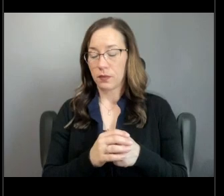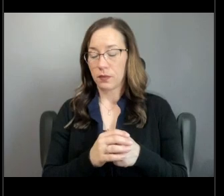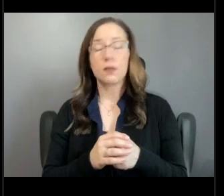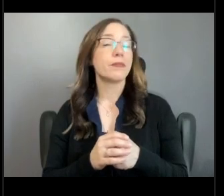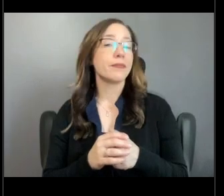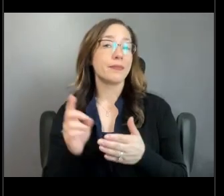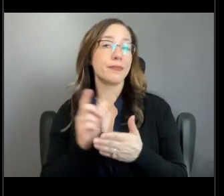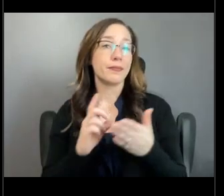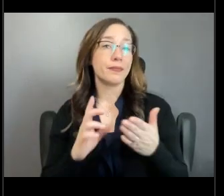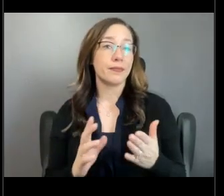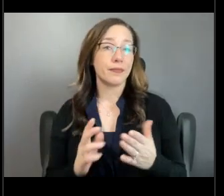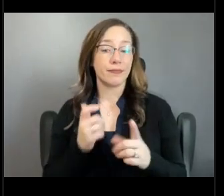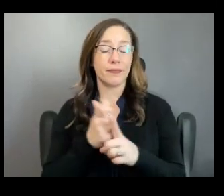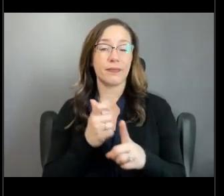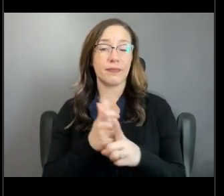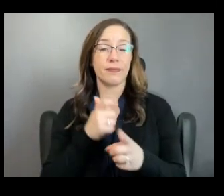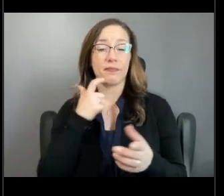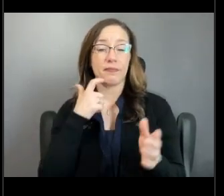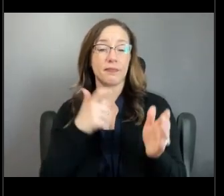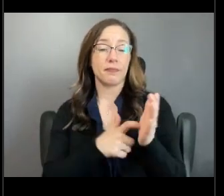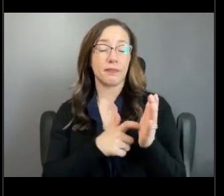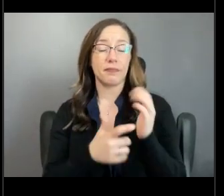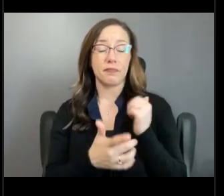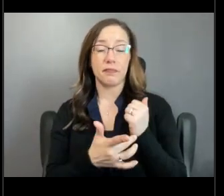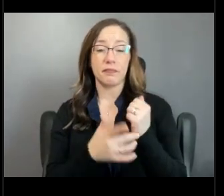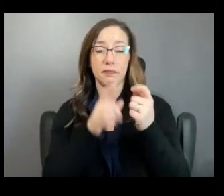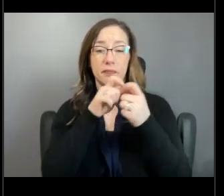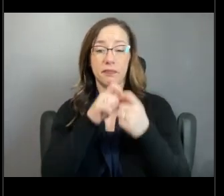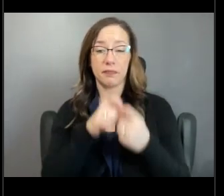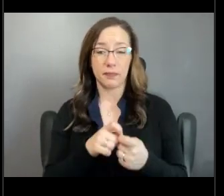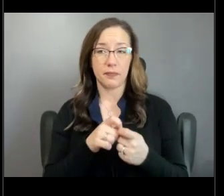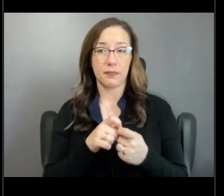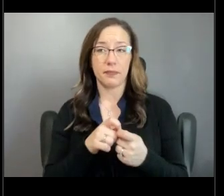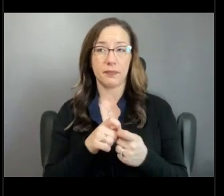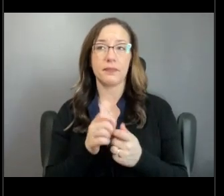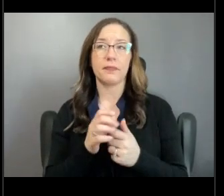Designers must recognize the following technical specifications.